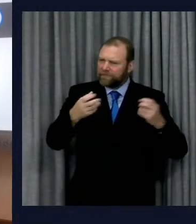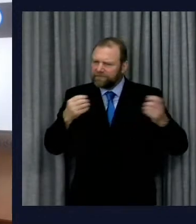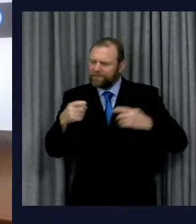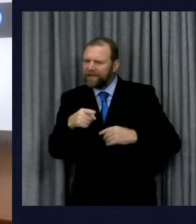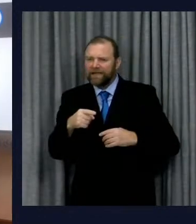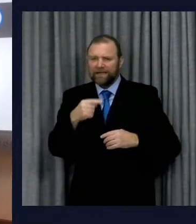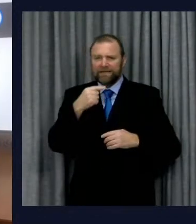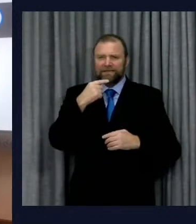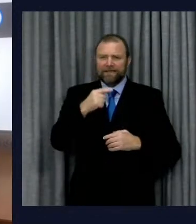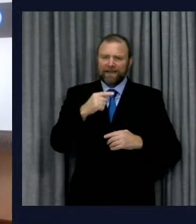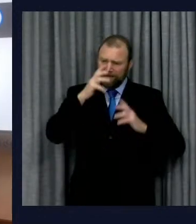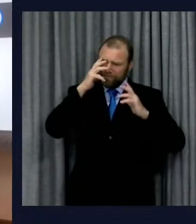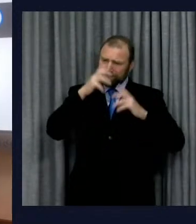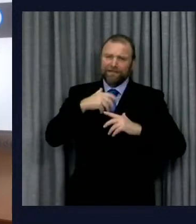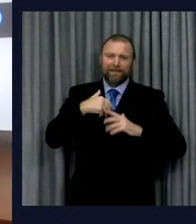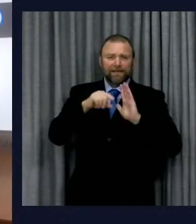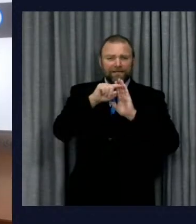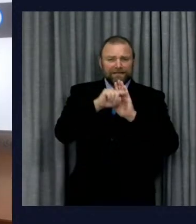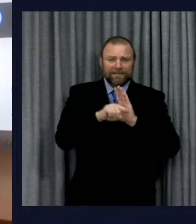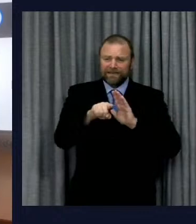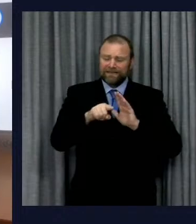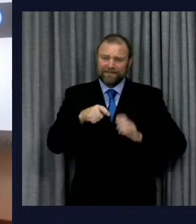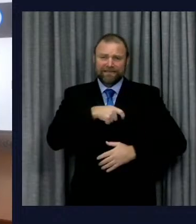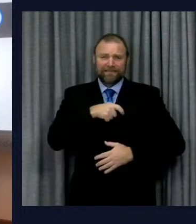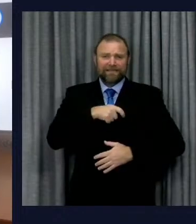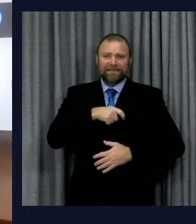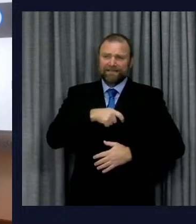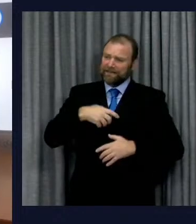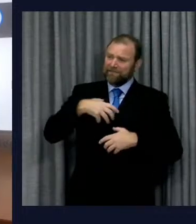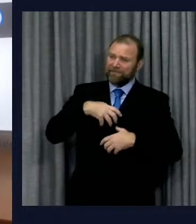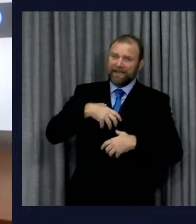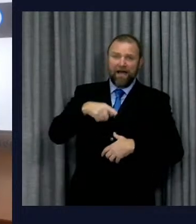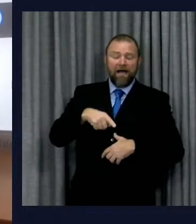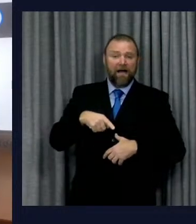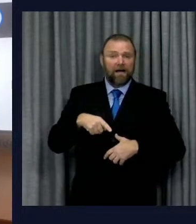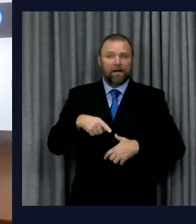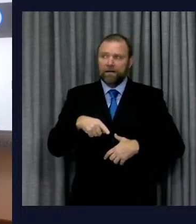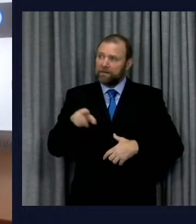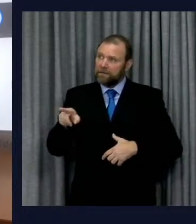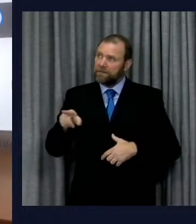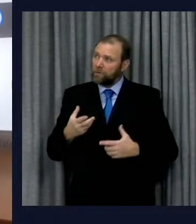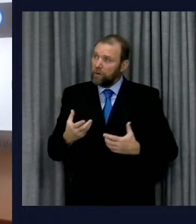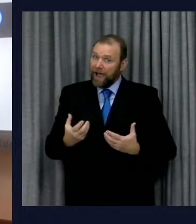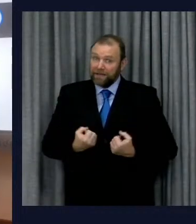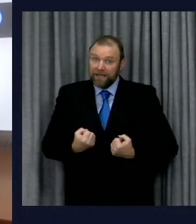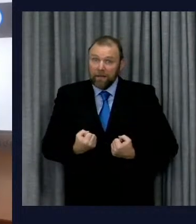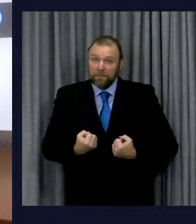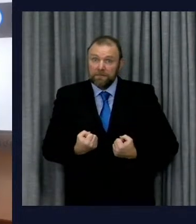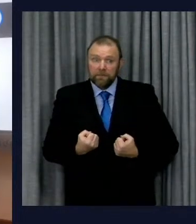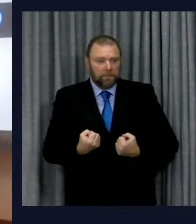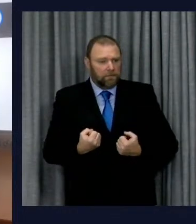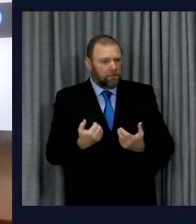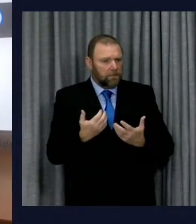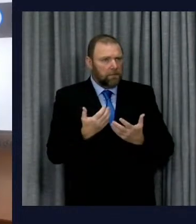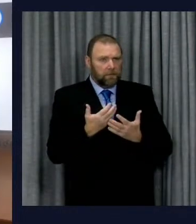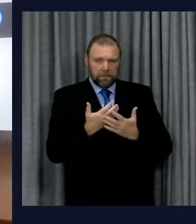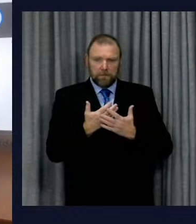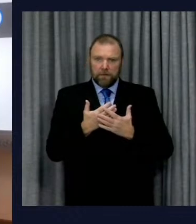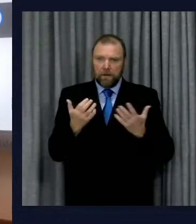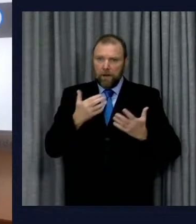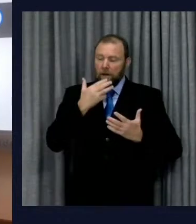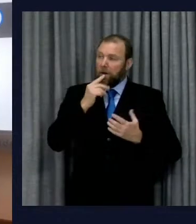anxiety and fear. Do you accept that there is a sizable section of Welsh society, the forgotten thousands, if you would